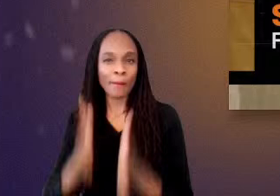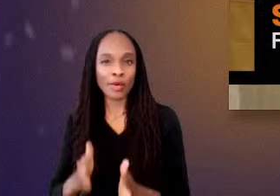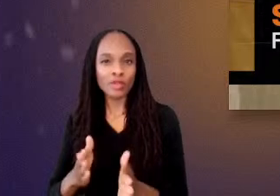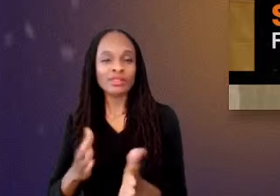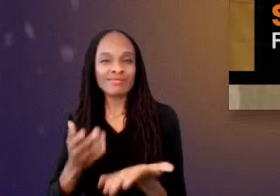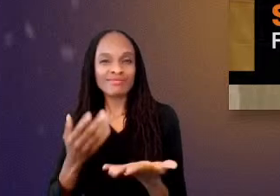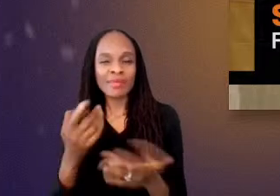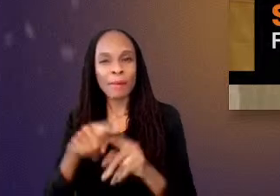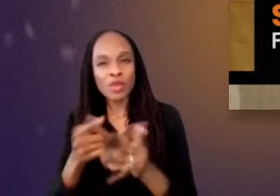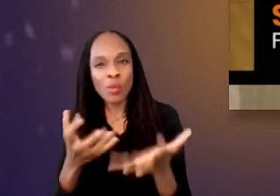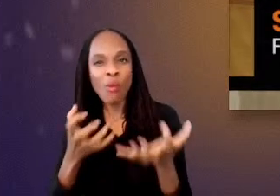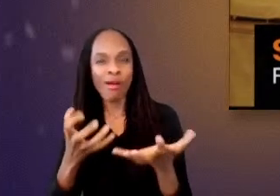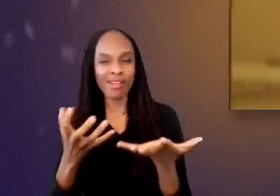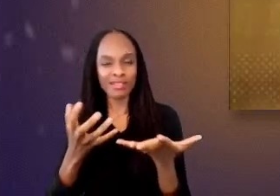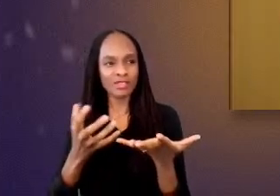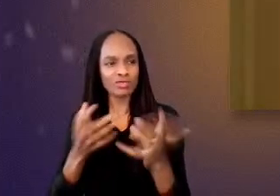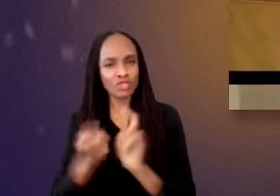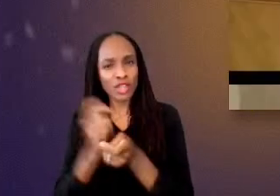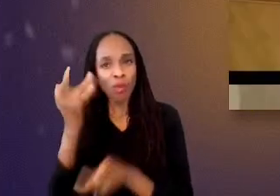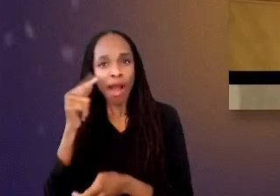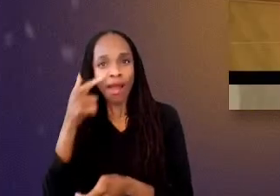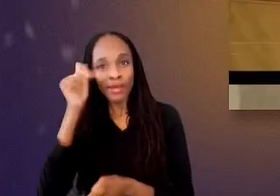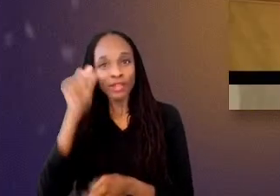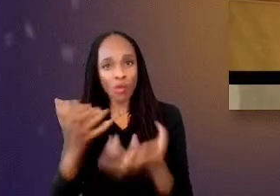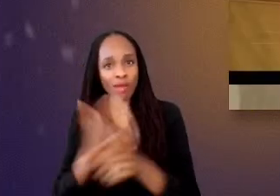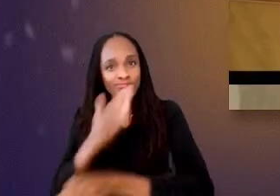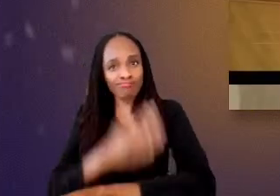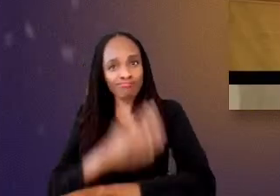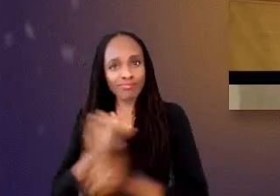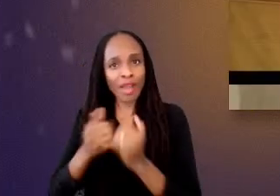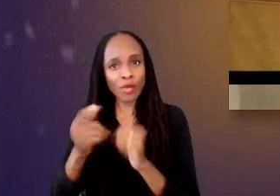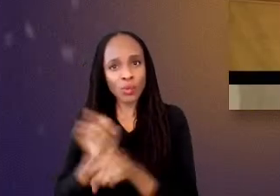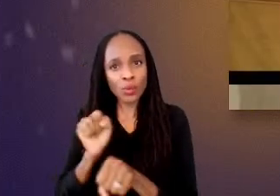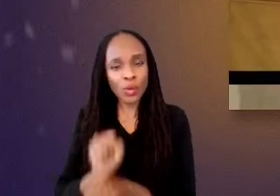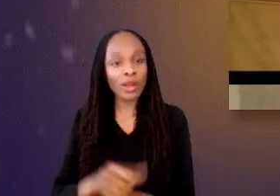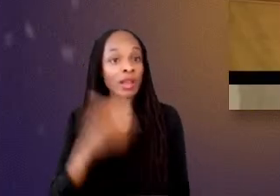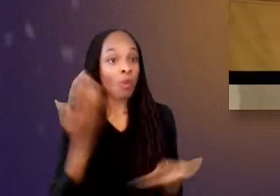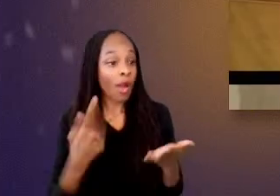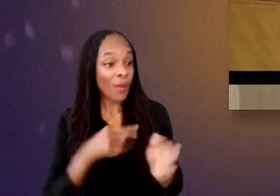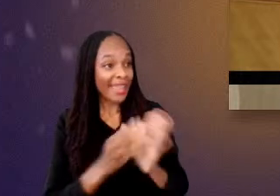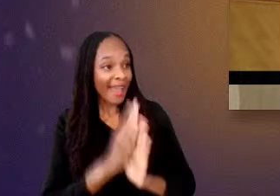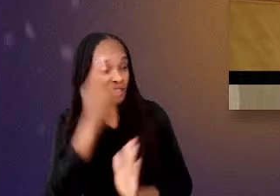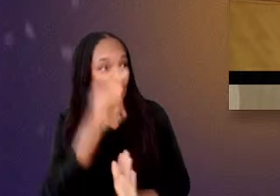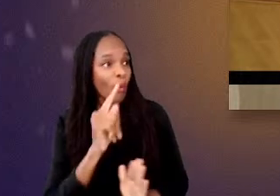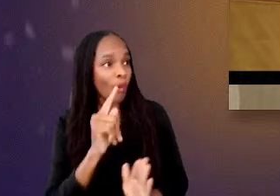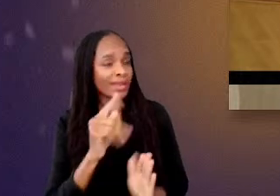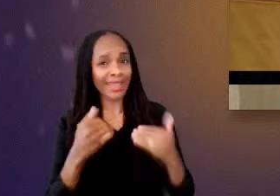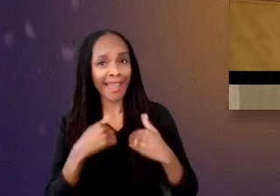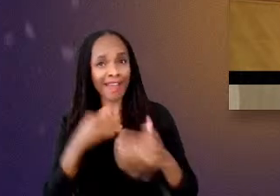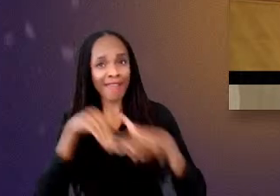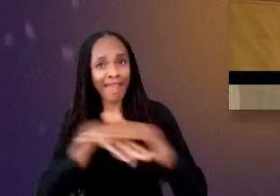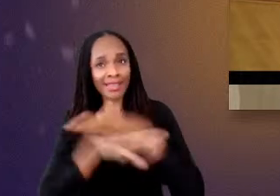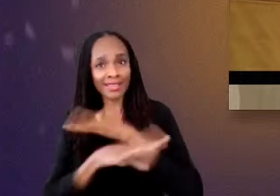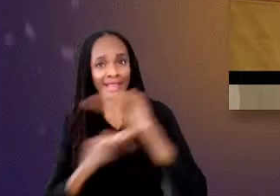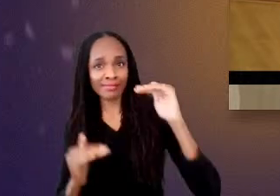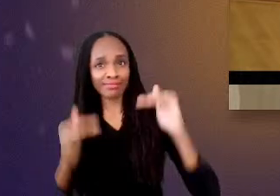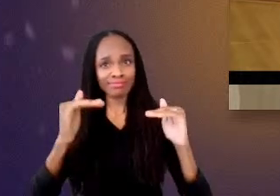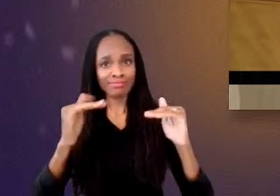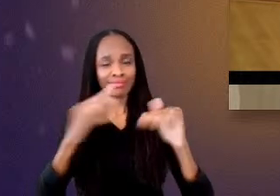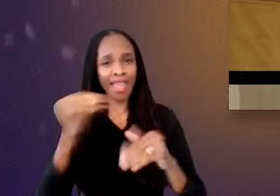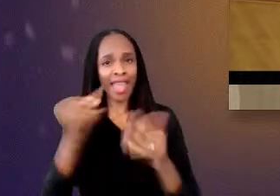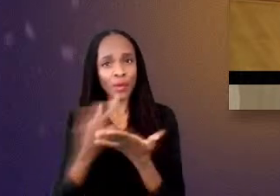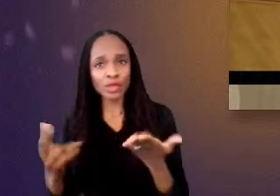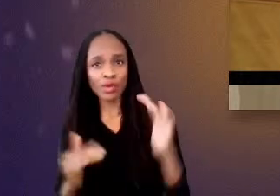you can do your job better. What we're asking for is just proportional access, proportional resources,